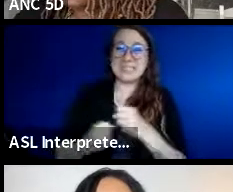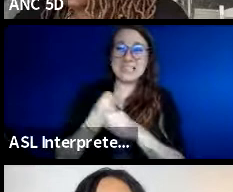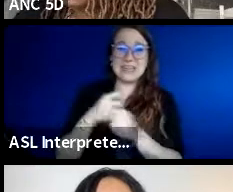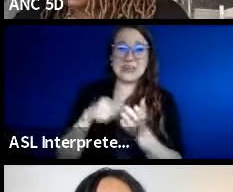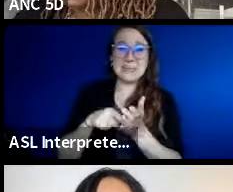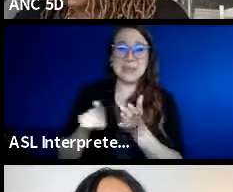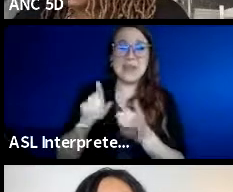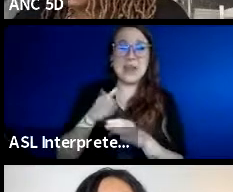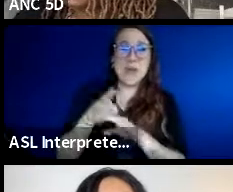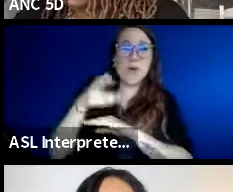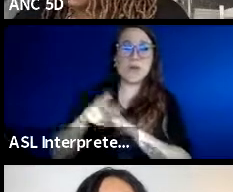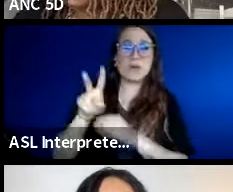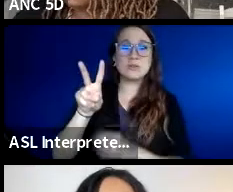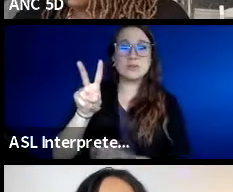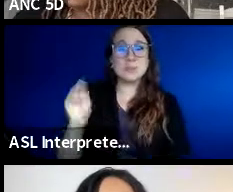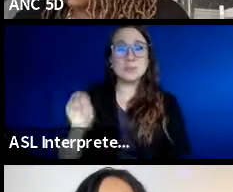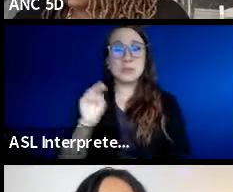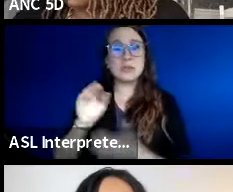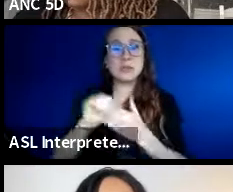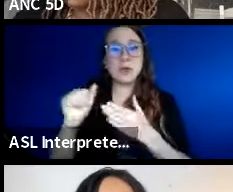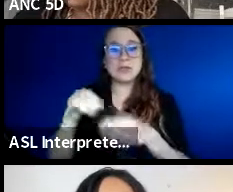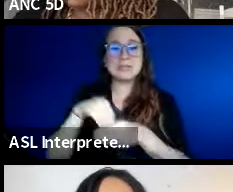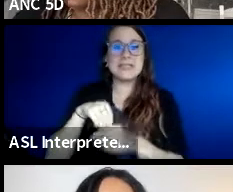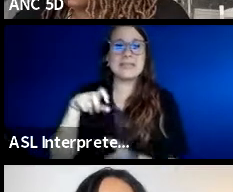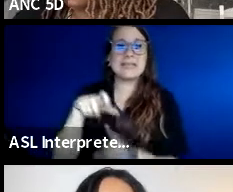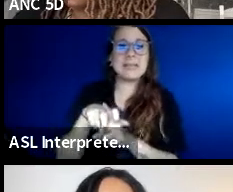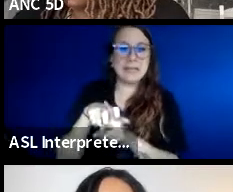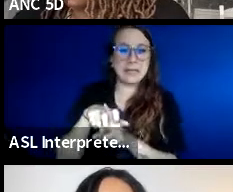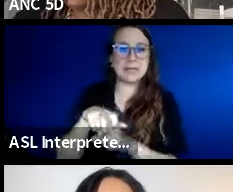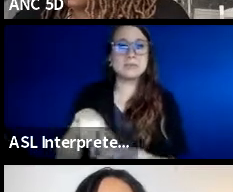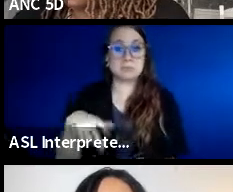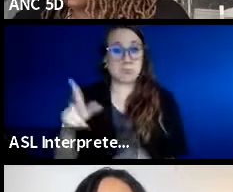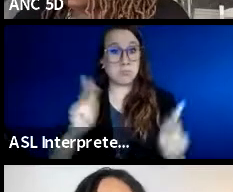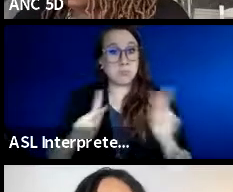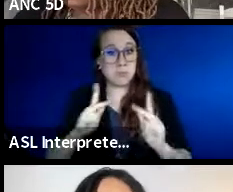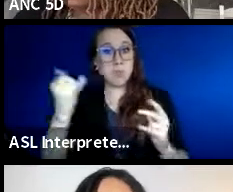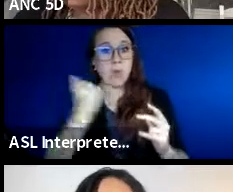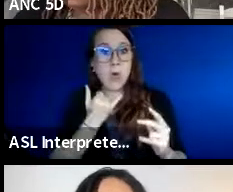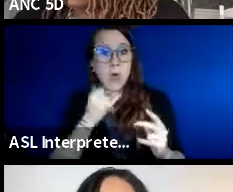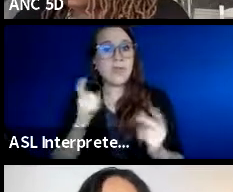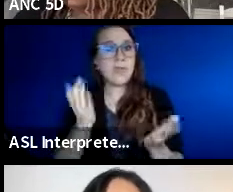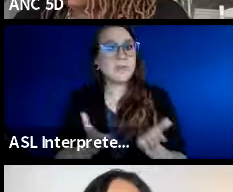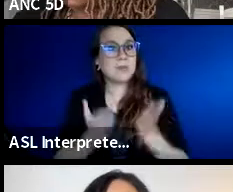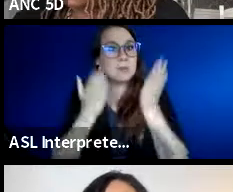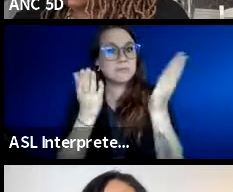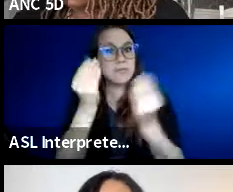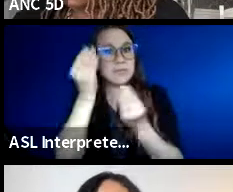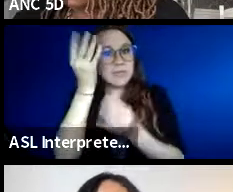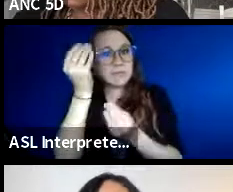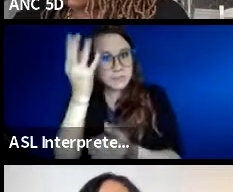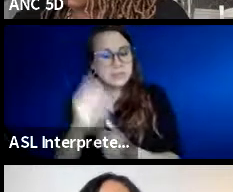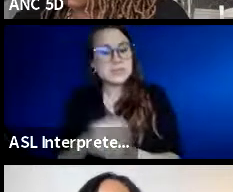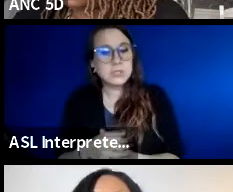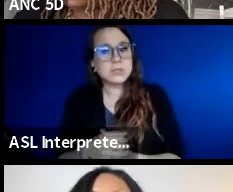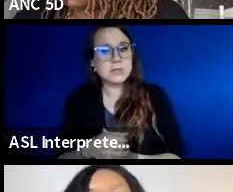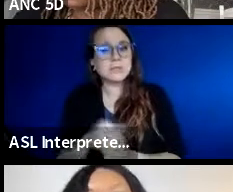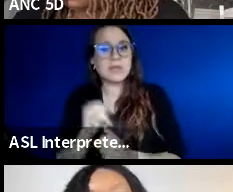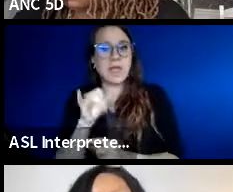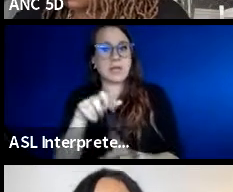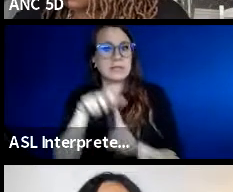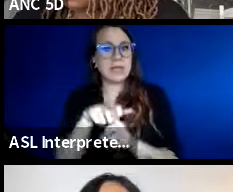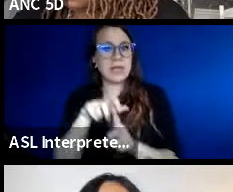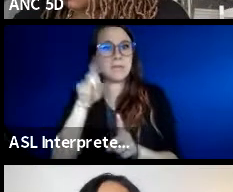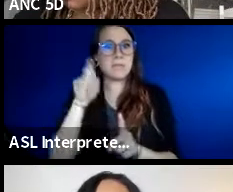claims. But they are claims. People call, they have to present information. That claim has